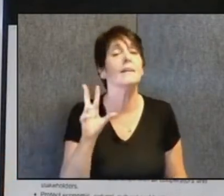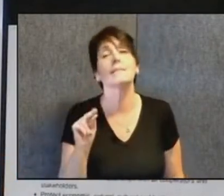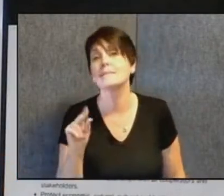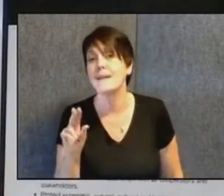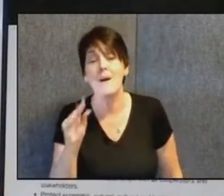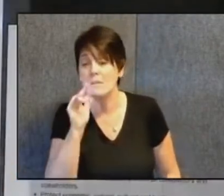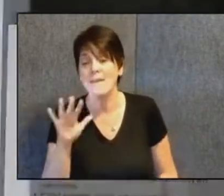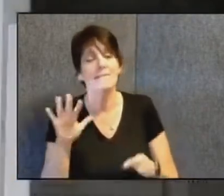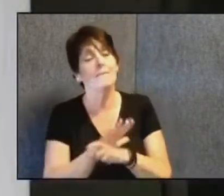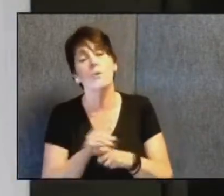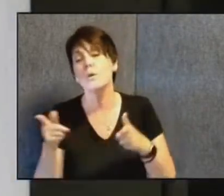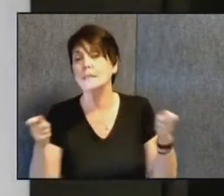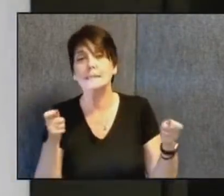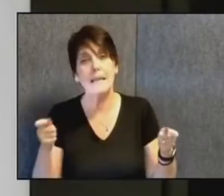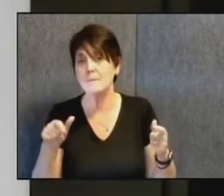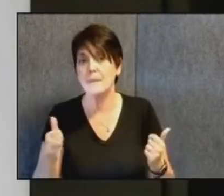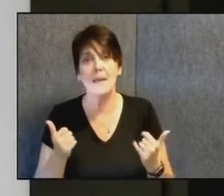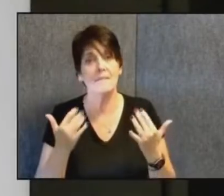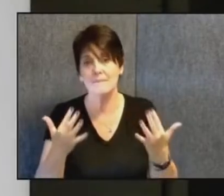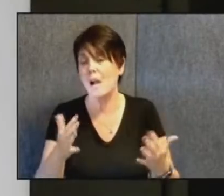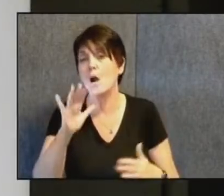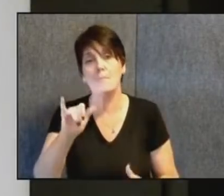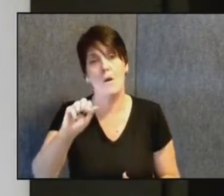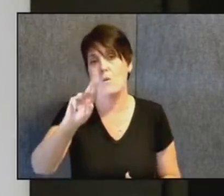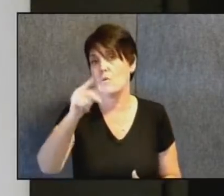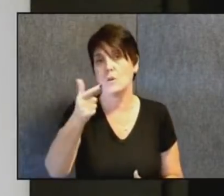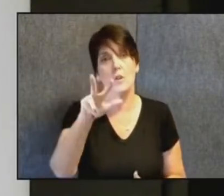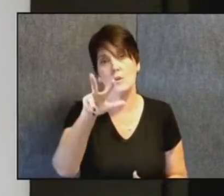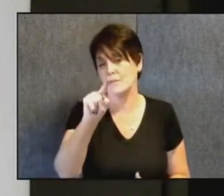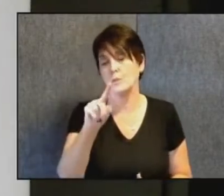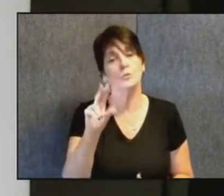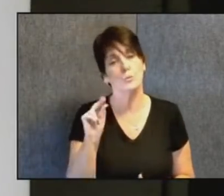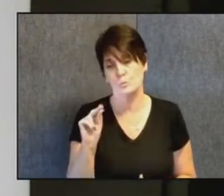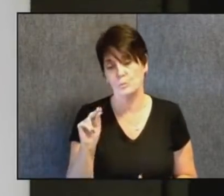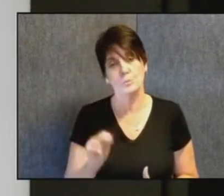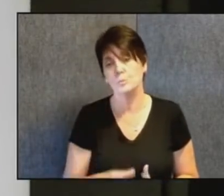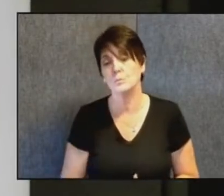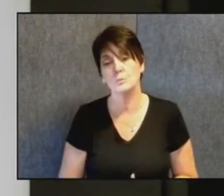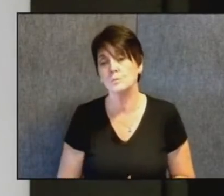have full containment of this fire by August 31st.